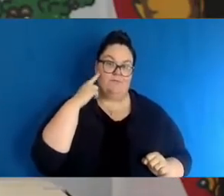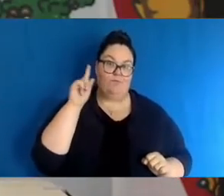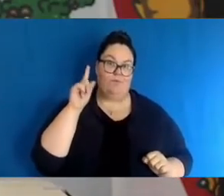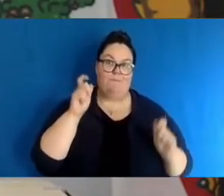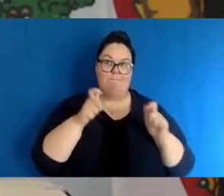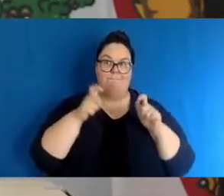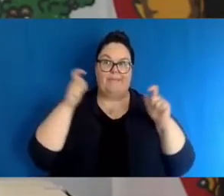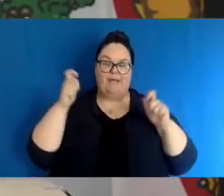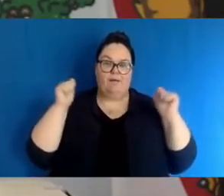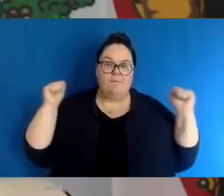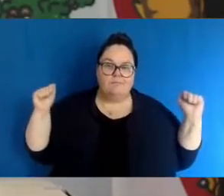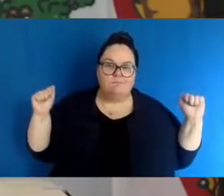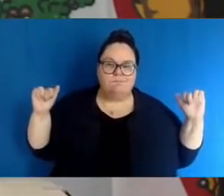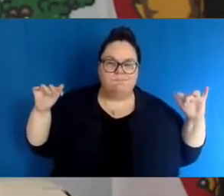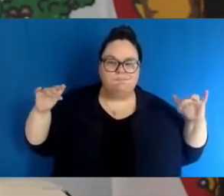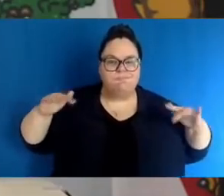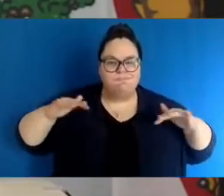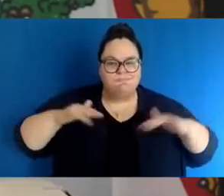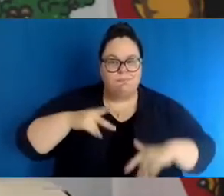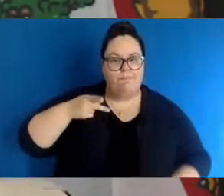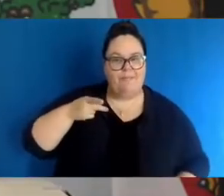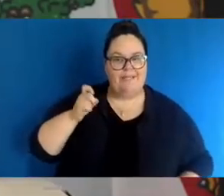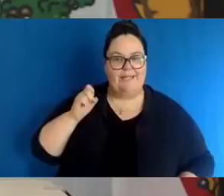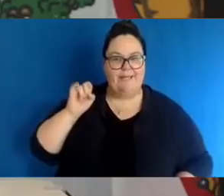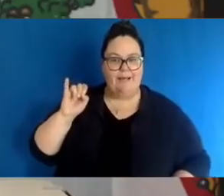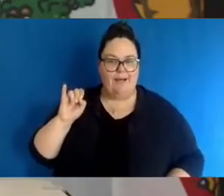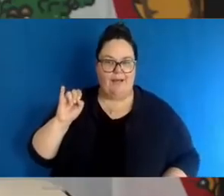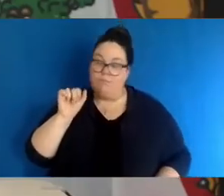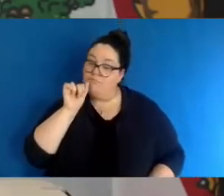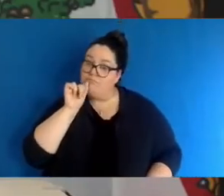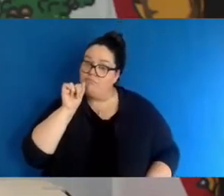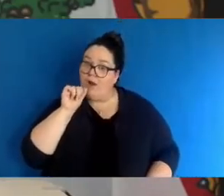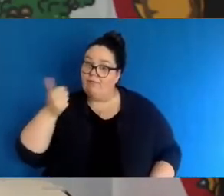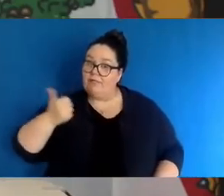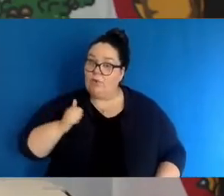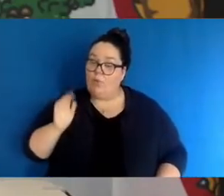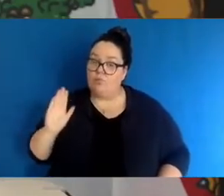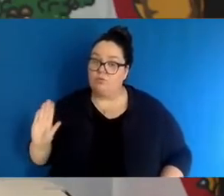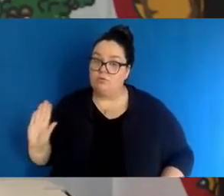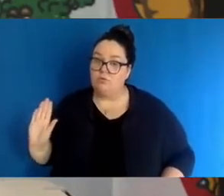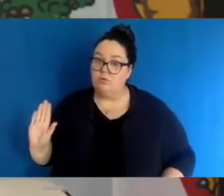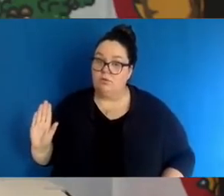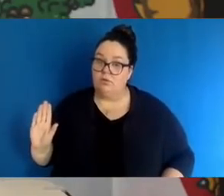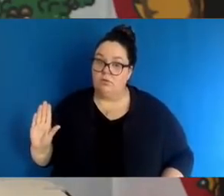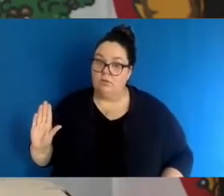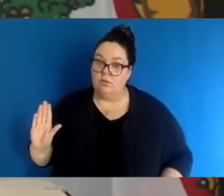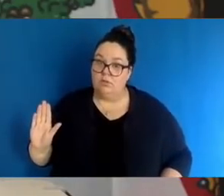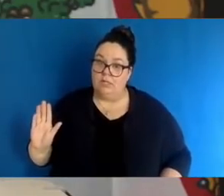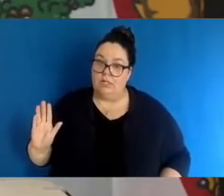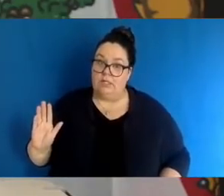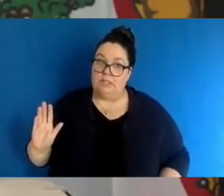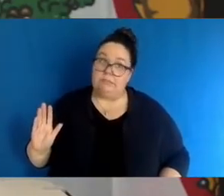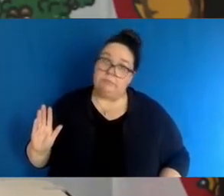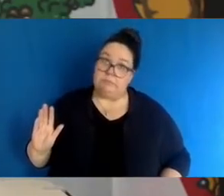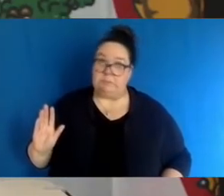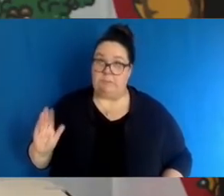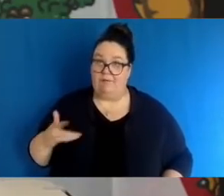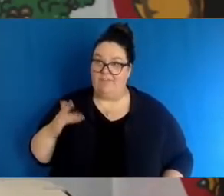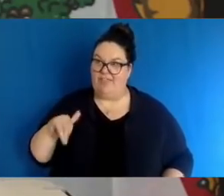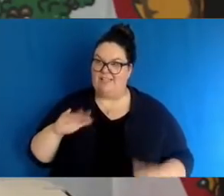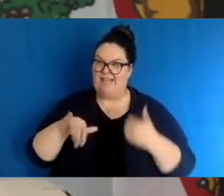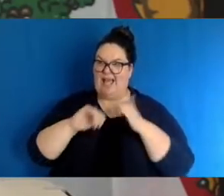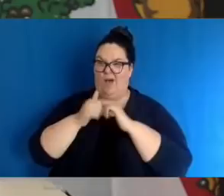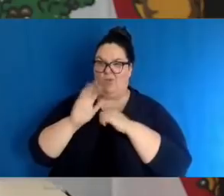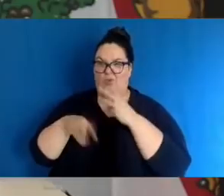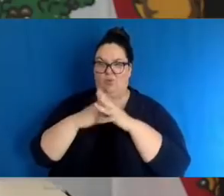bigger events in PEI, which are privately owned, for example. And I think that is kind of where the world is